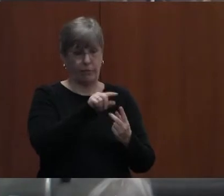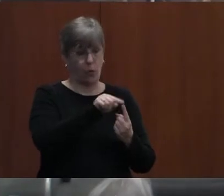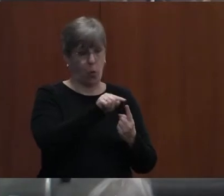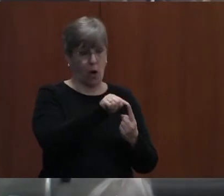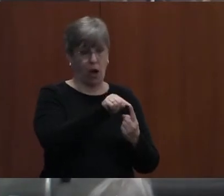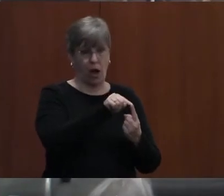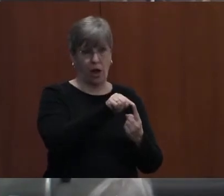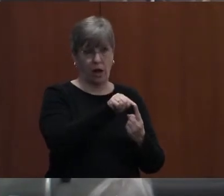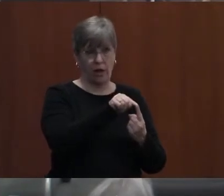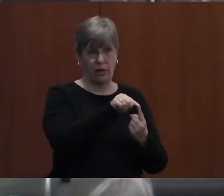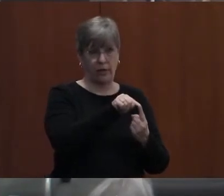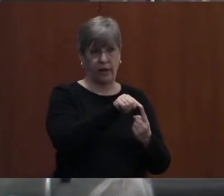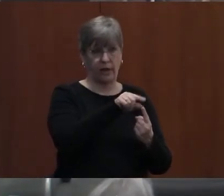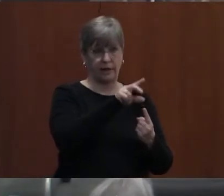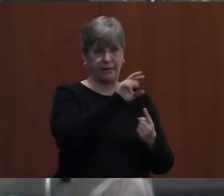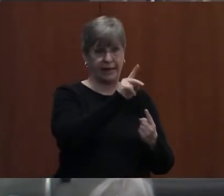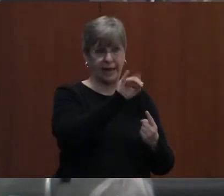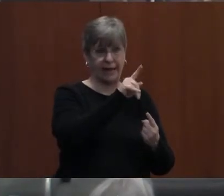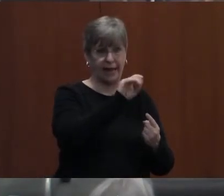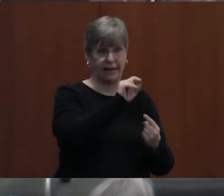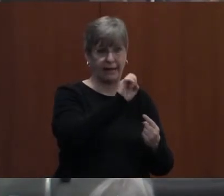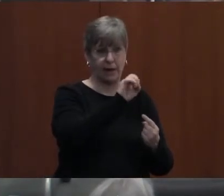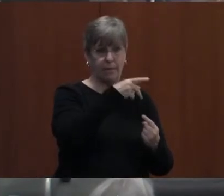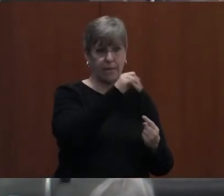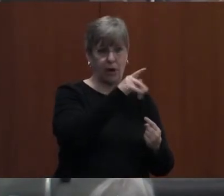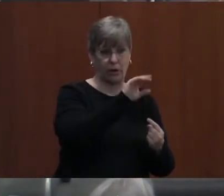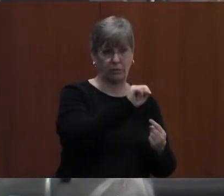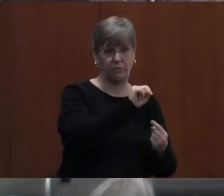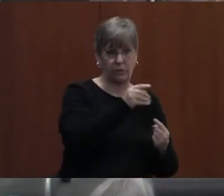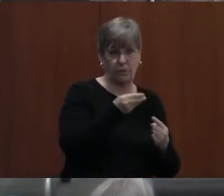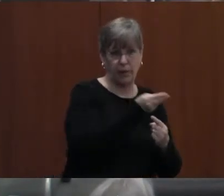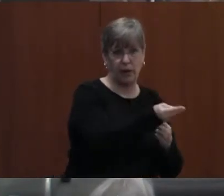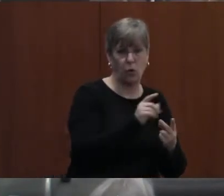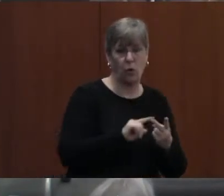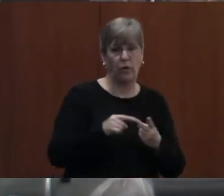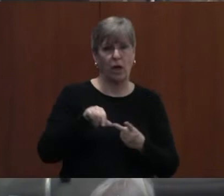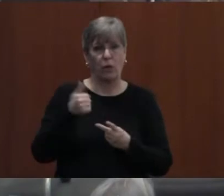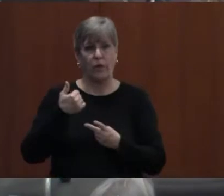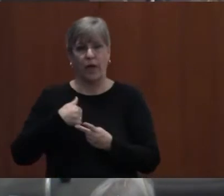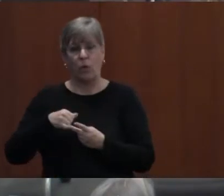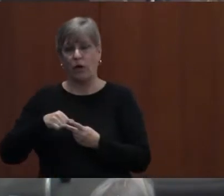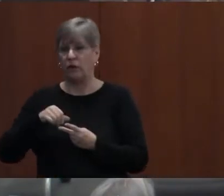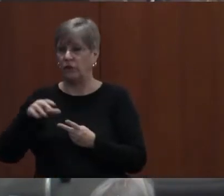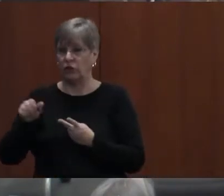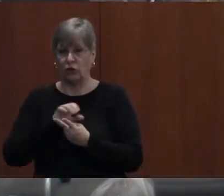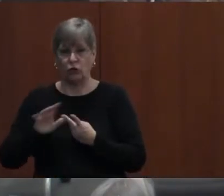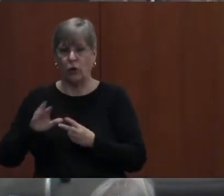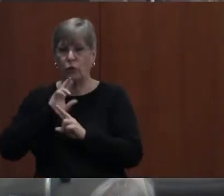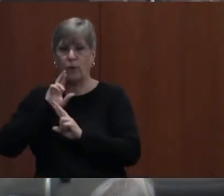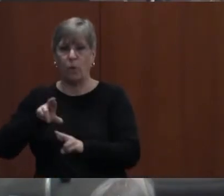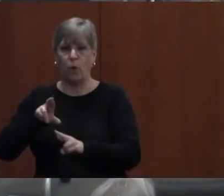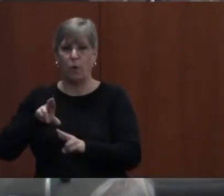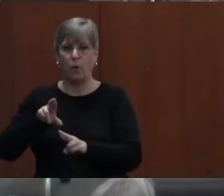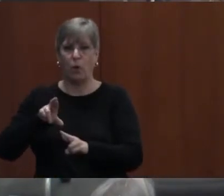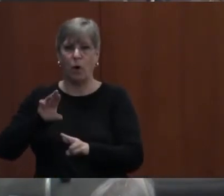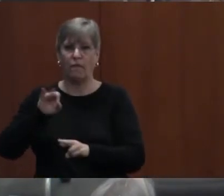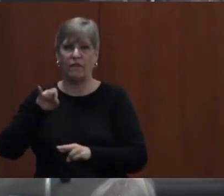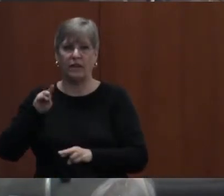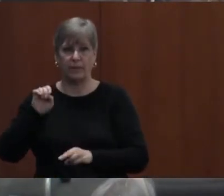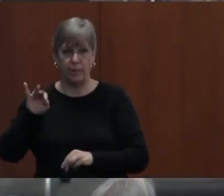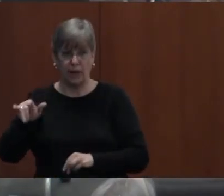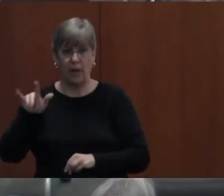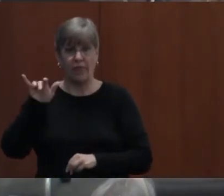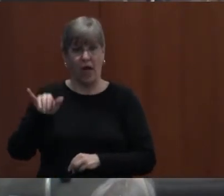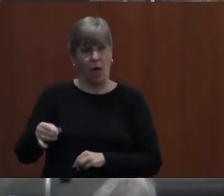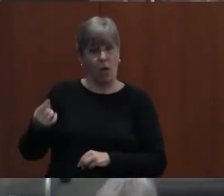Delegate Parrott put in or the one that would have really decimated the reportable offense bill. They're just, so far, that